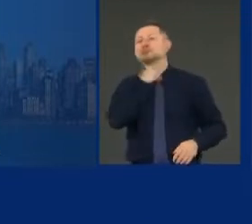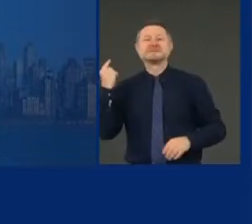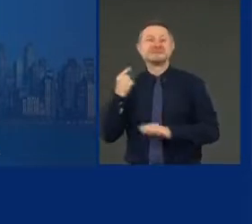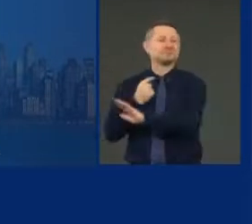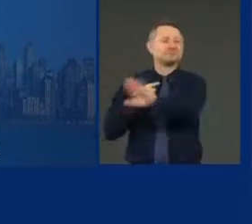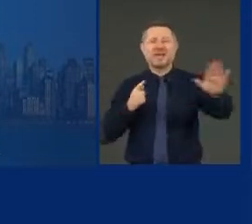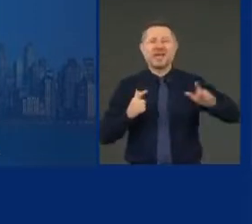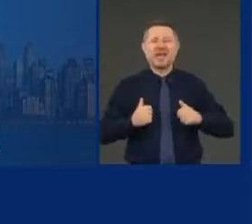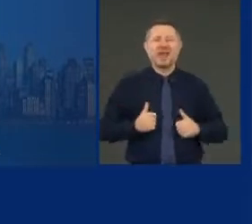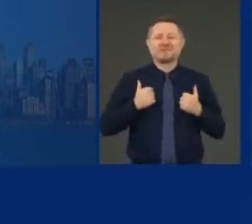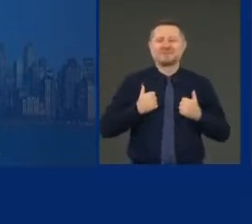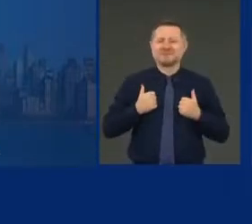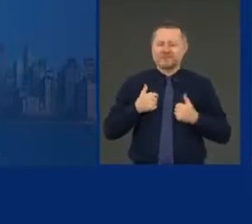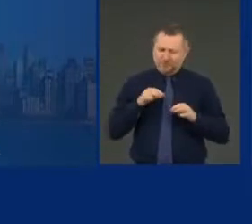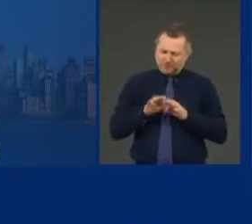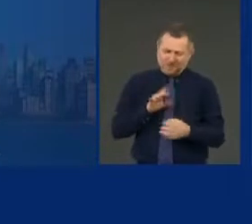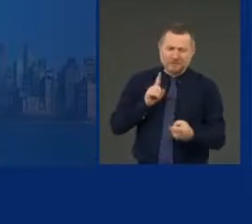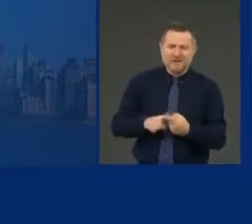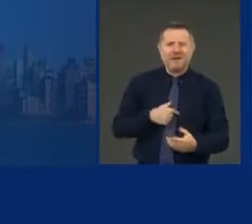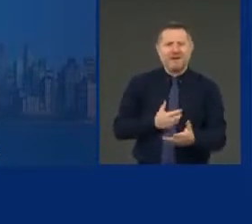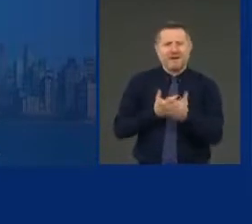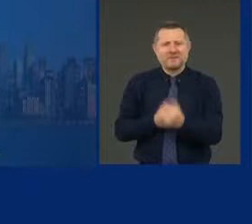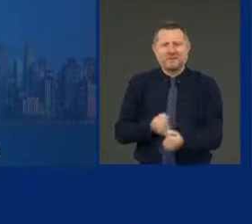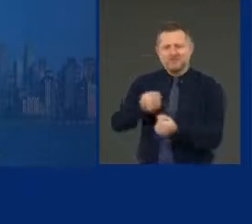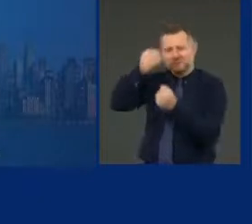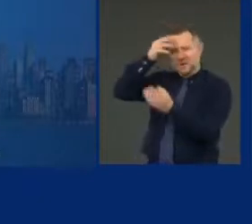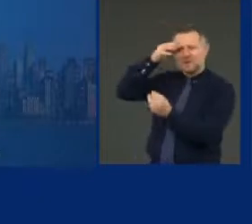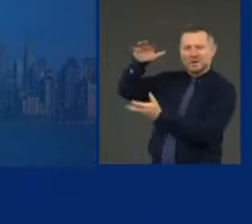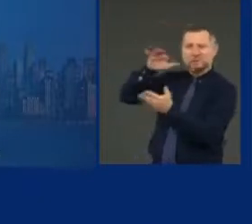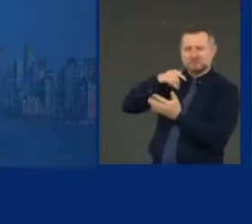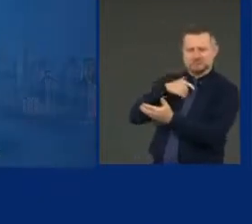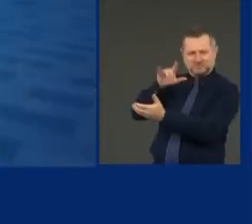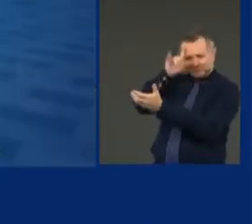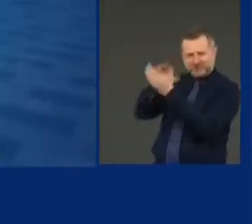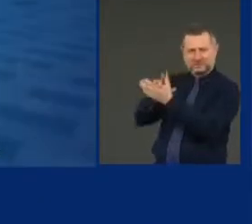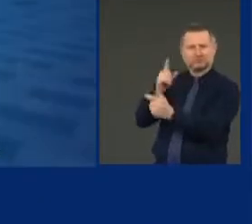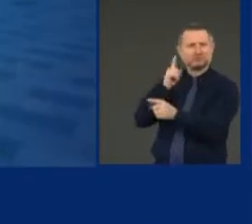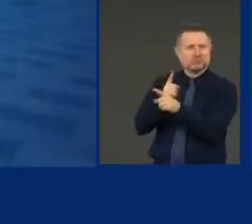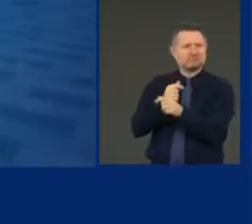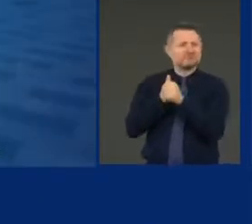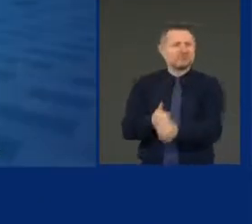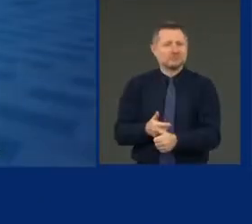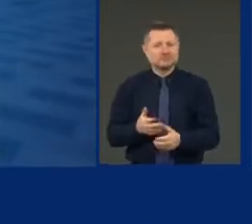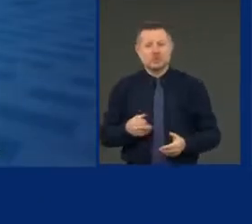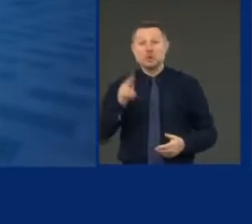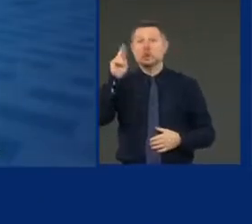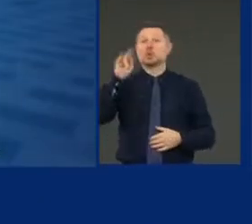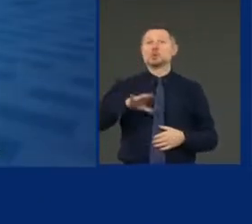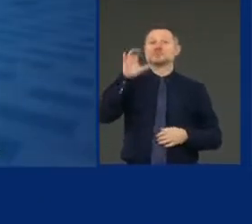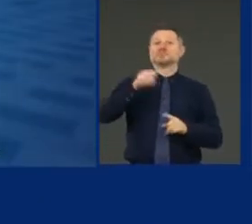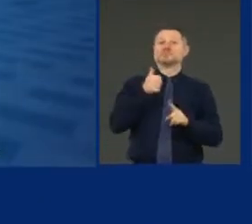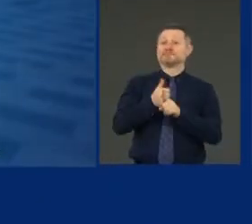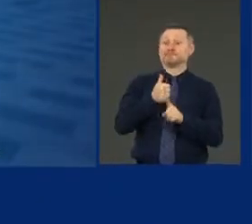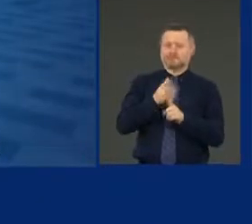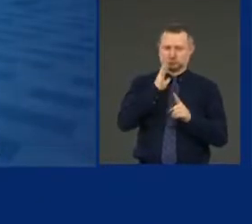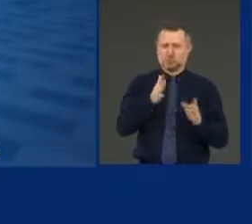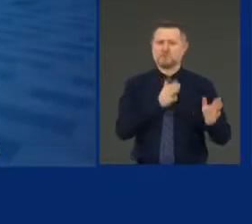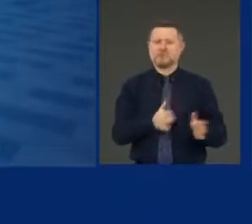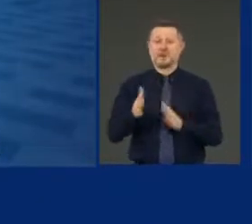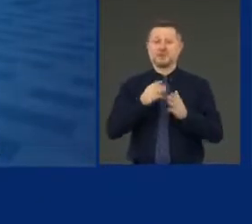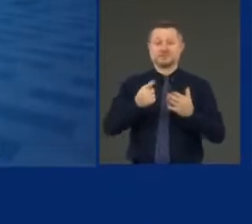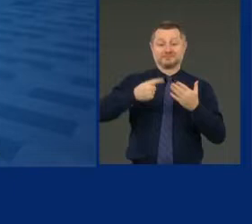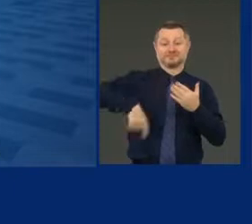had the best advice. And that's what we do in all of these determinations. New York City is going to open on June